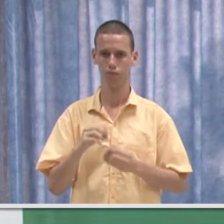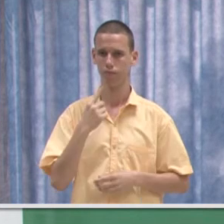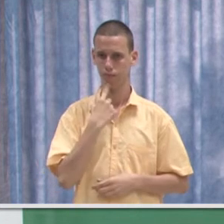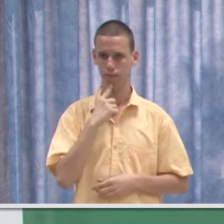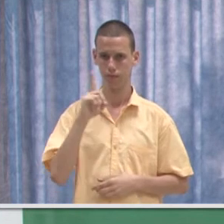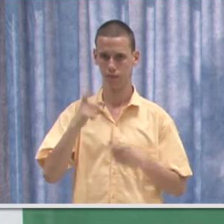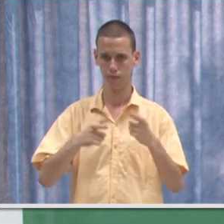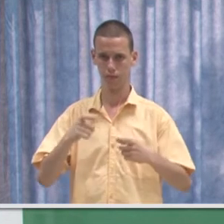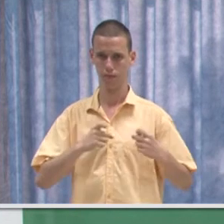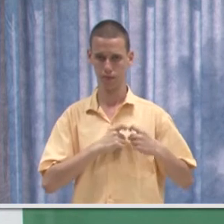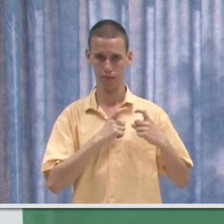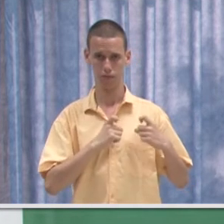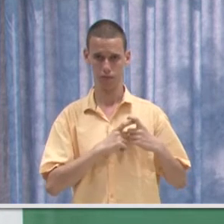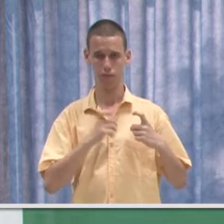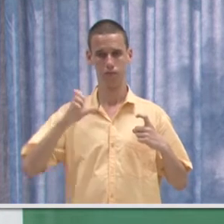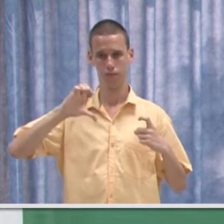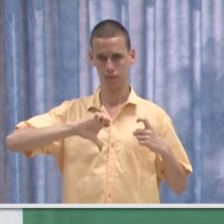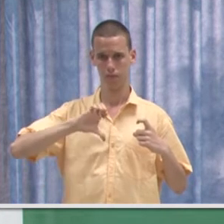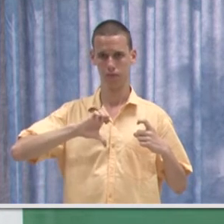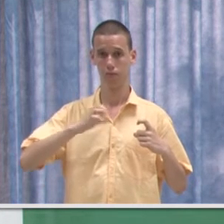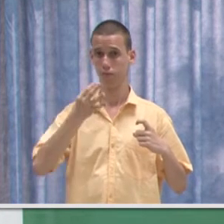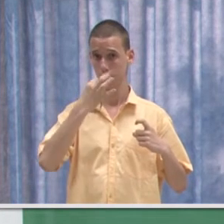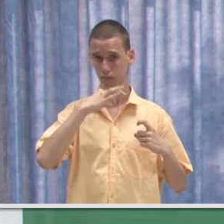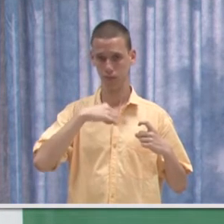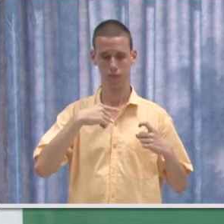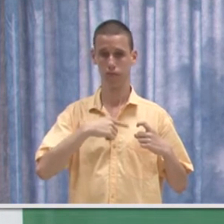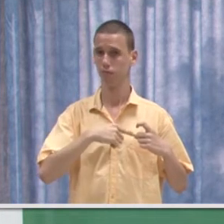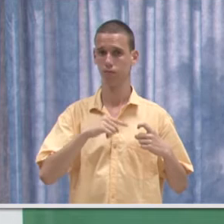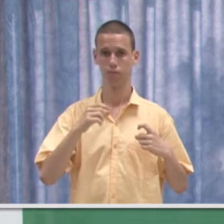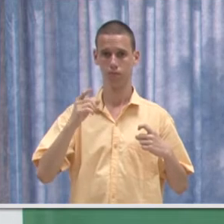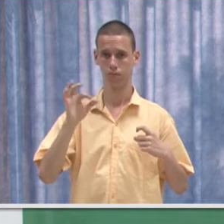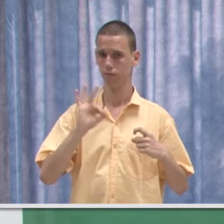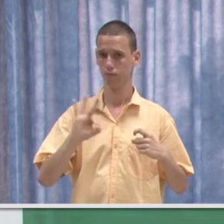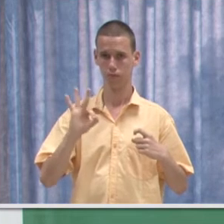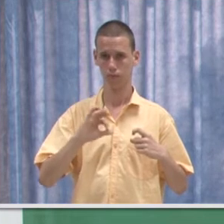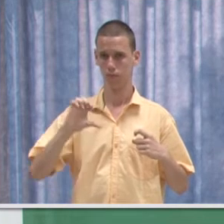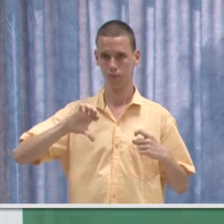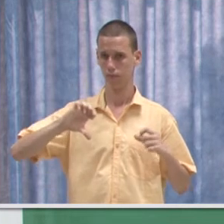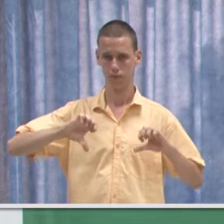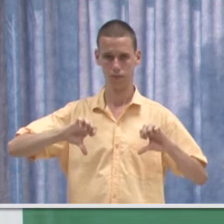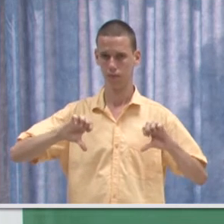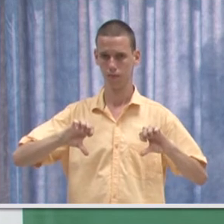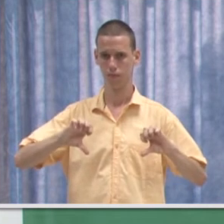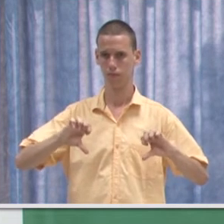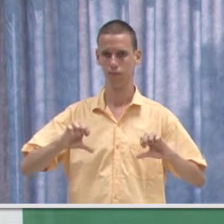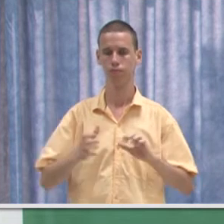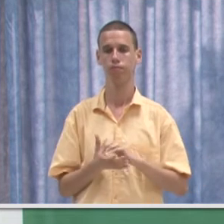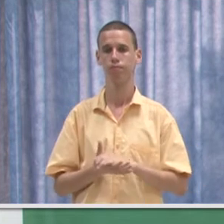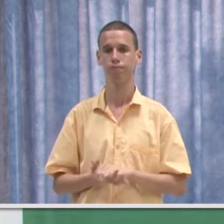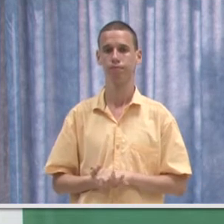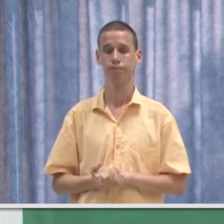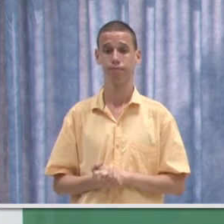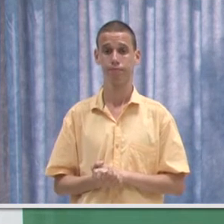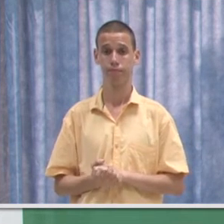serious. So we will continue to use it here, but not necessarily for COVID-19. The evidence, I think it's